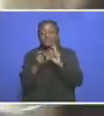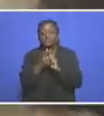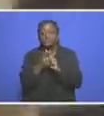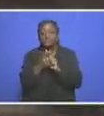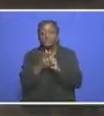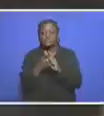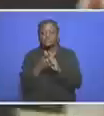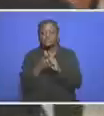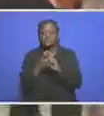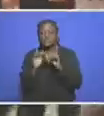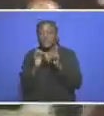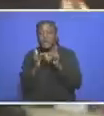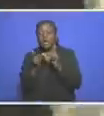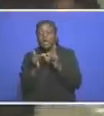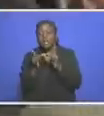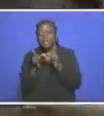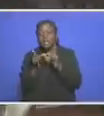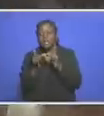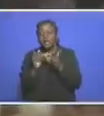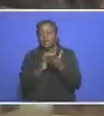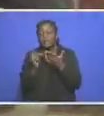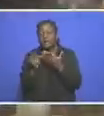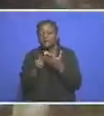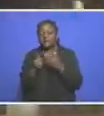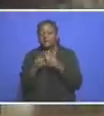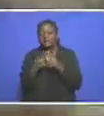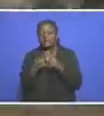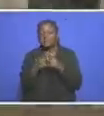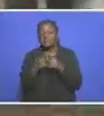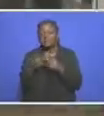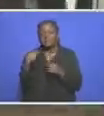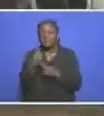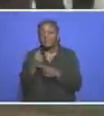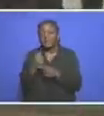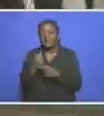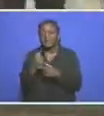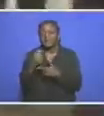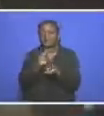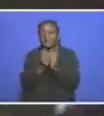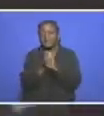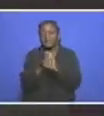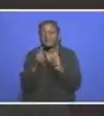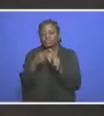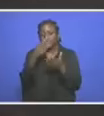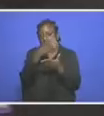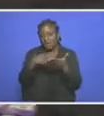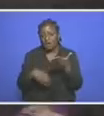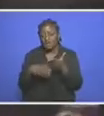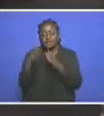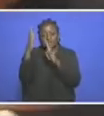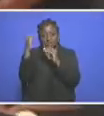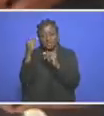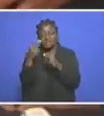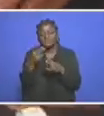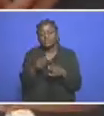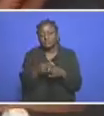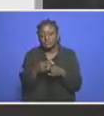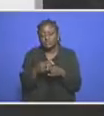online platform to reflect changes to costing are expected soon. Keish Latterly, ZNS Network